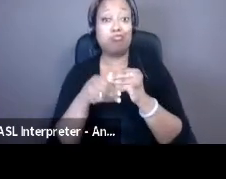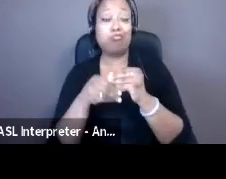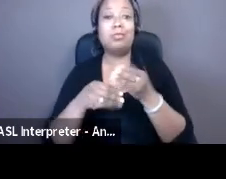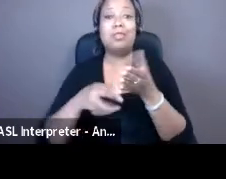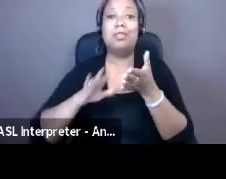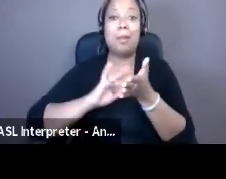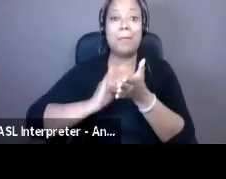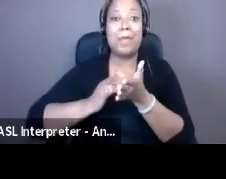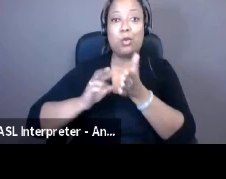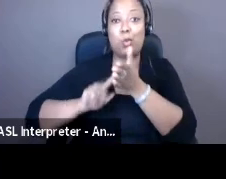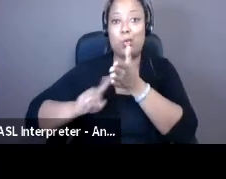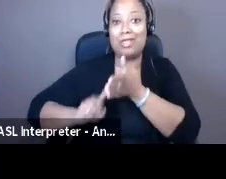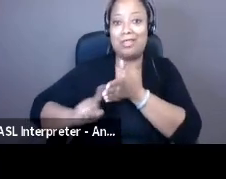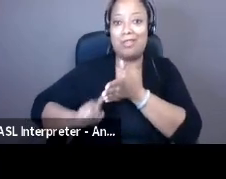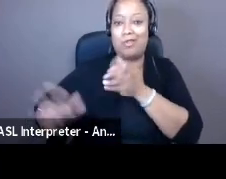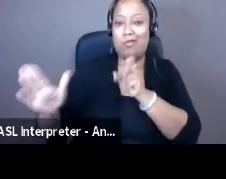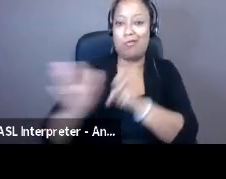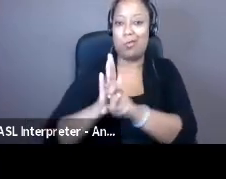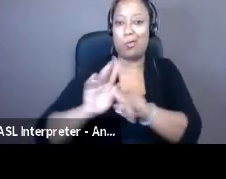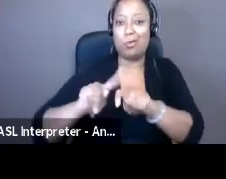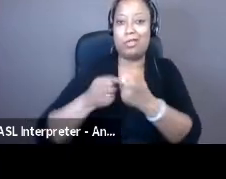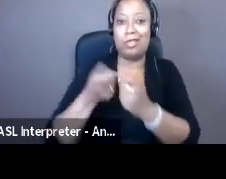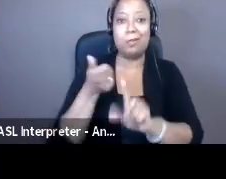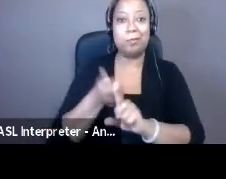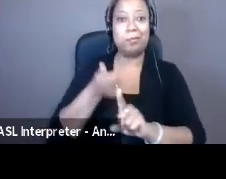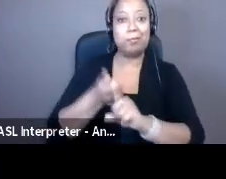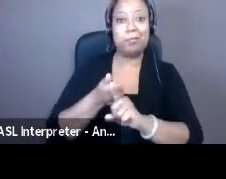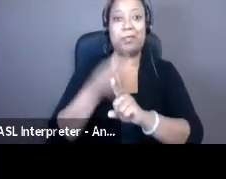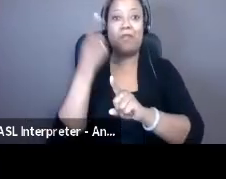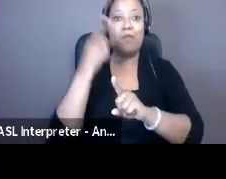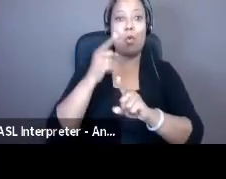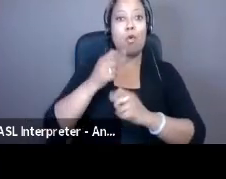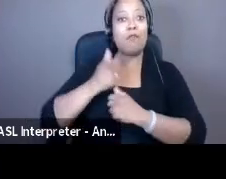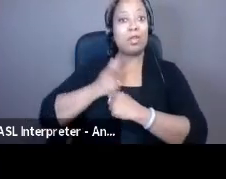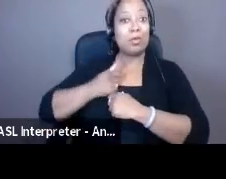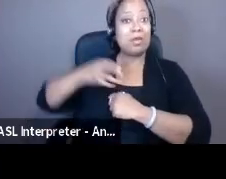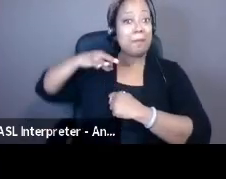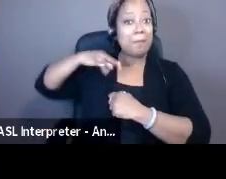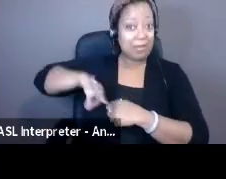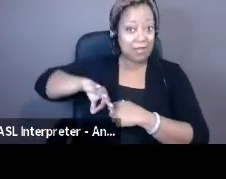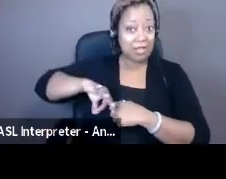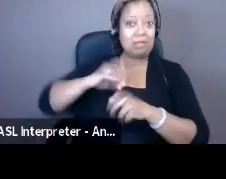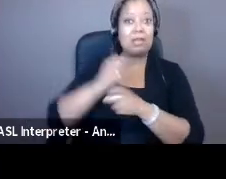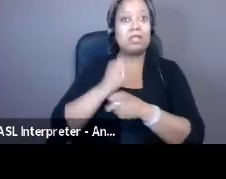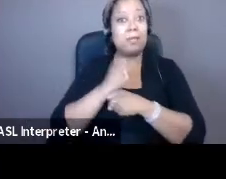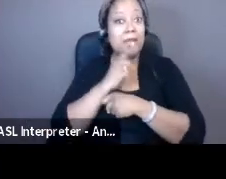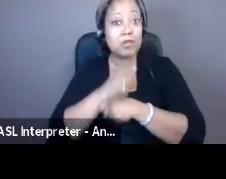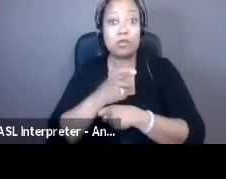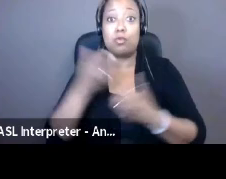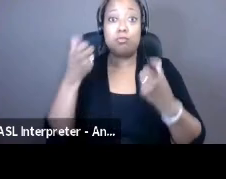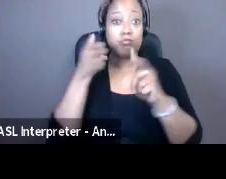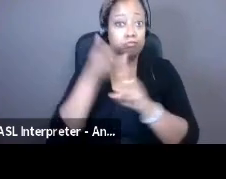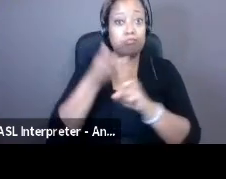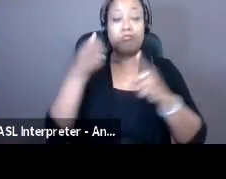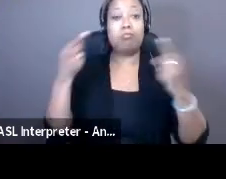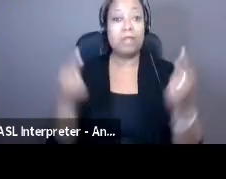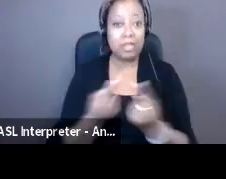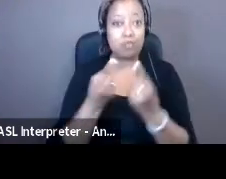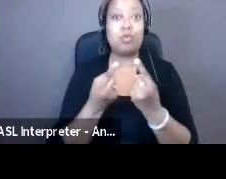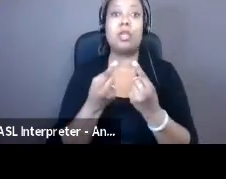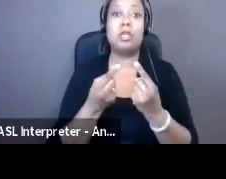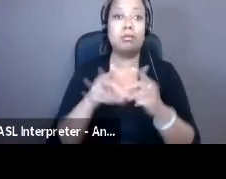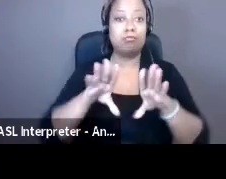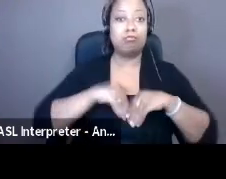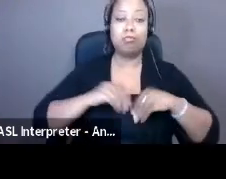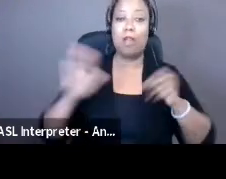full team of staff who works on veteran benefits to make sure that veterans who are injured are getting their full benefits from